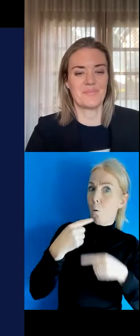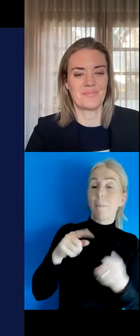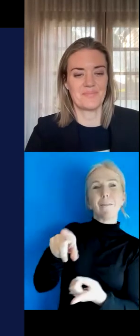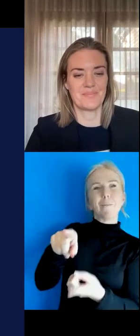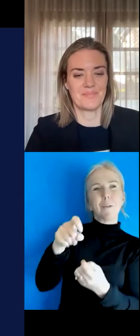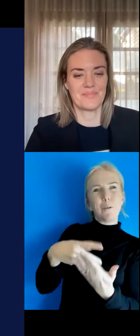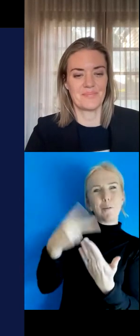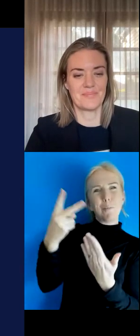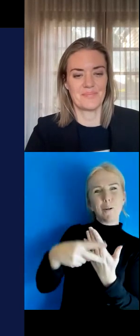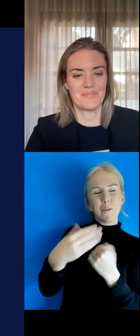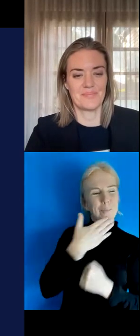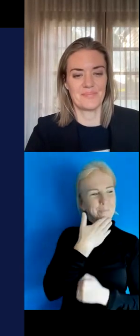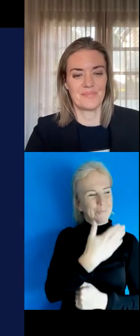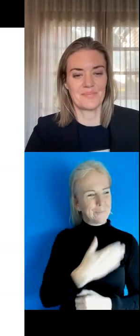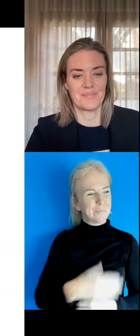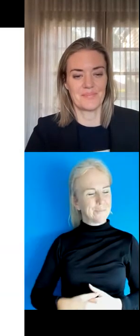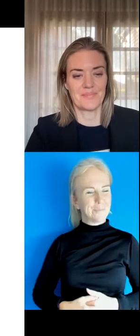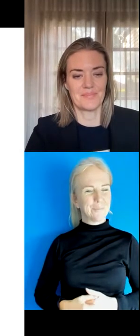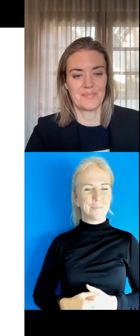Tanya.